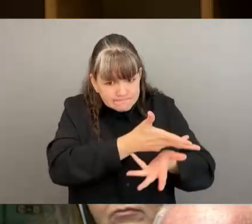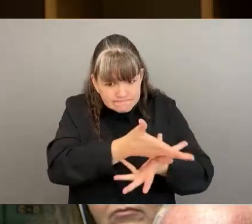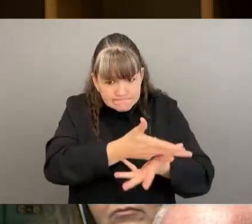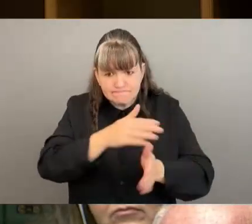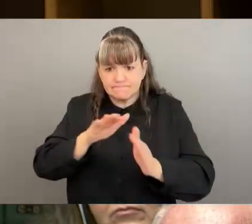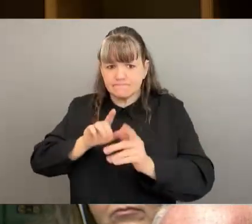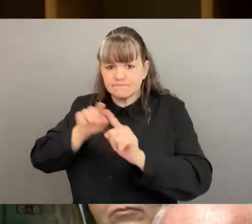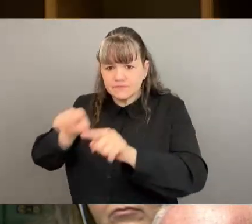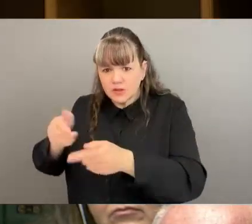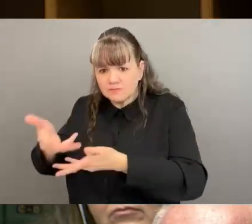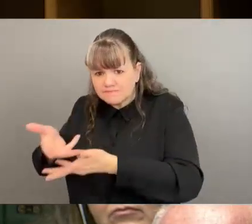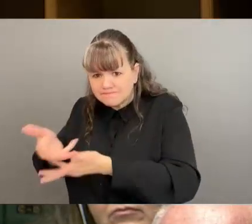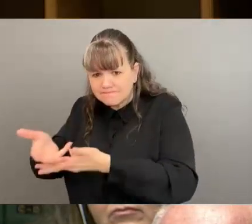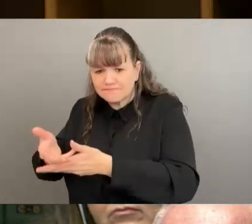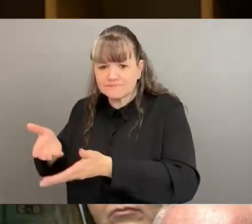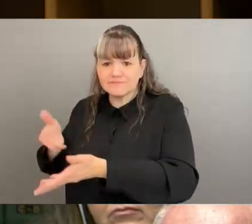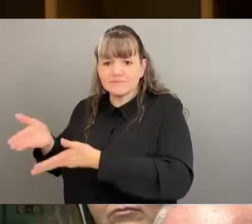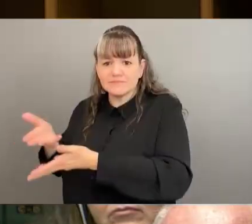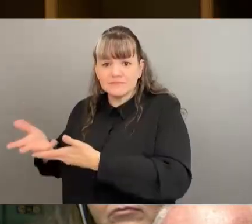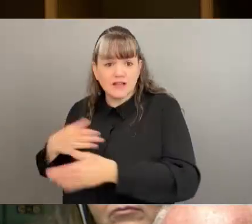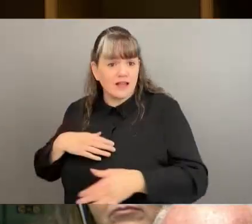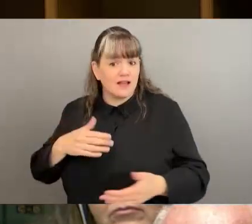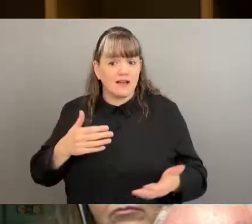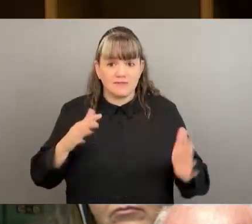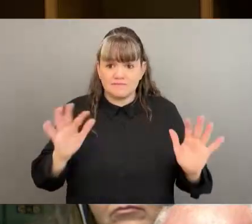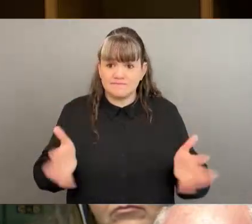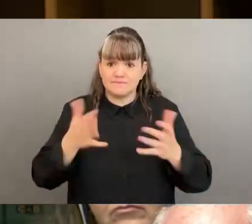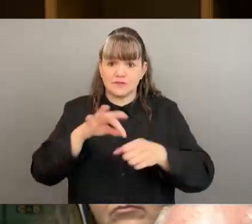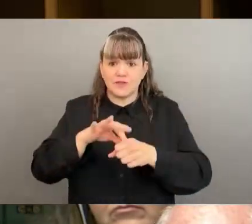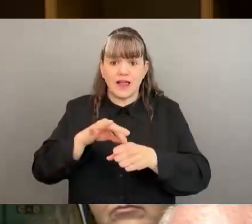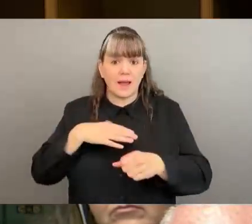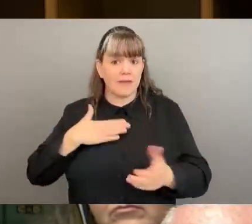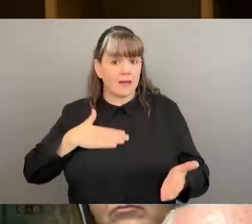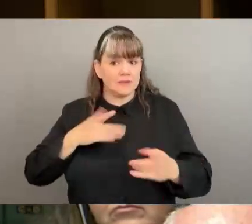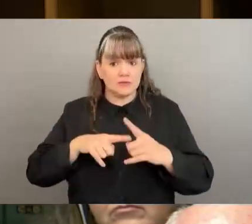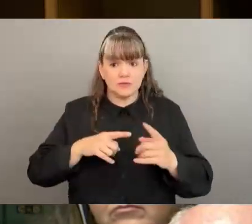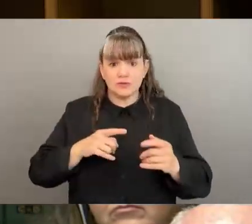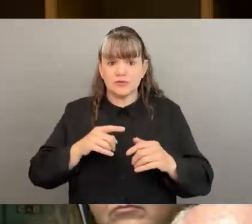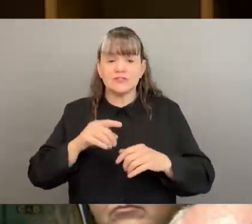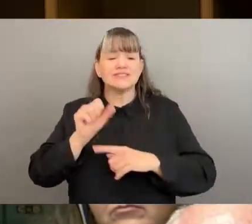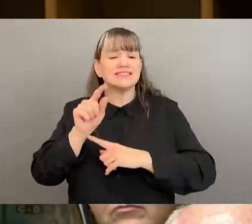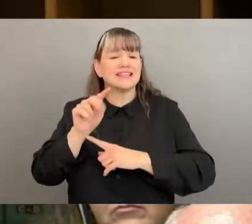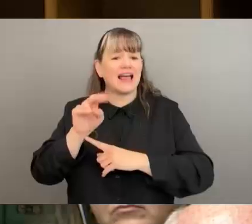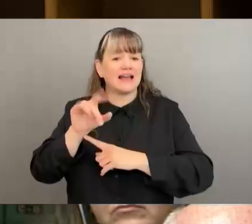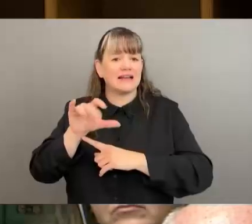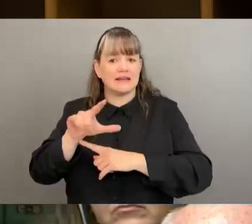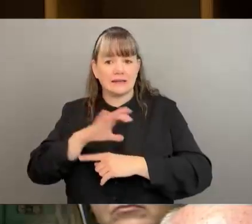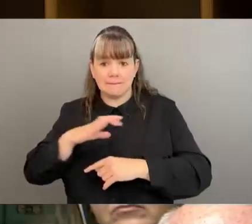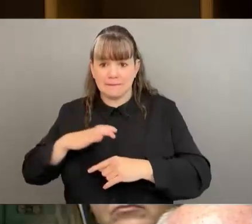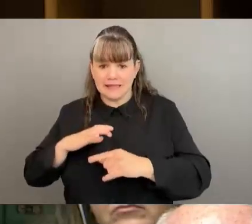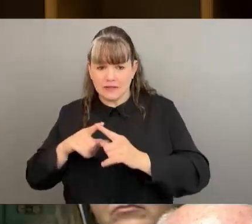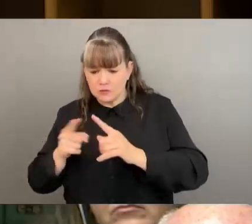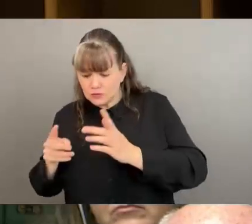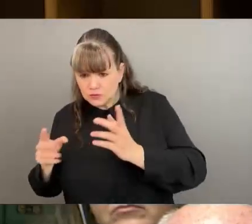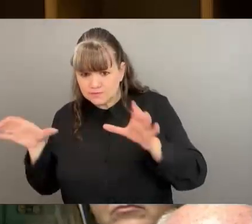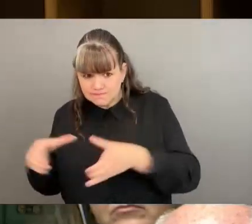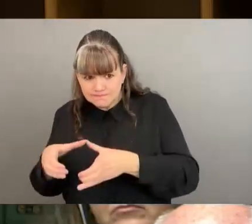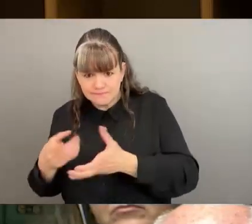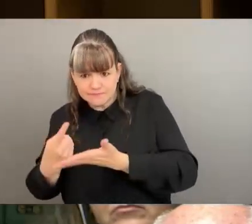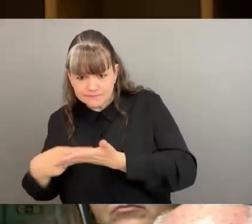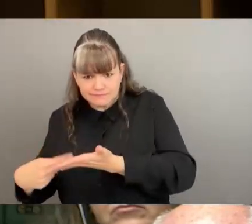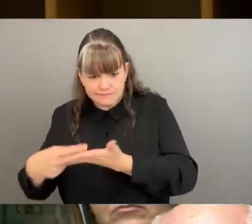Committee to do just that work. I'll be receiving a report from the Chief Electoral Officer at some point about the last election, and we will continue to do the